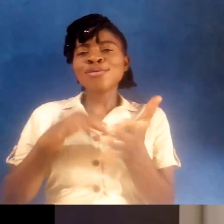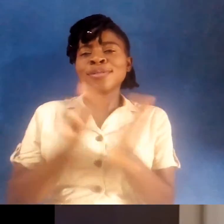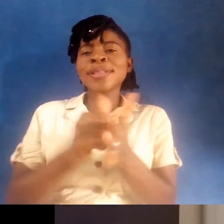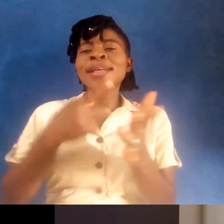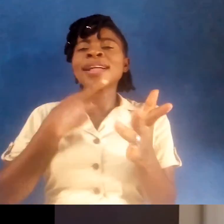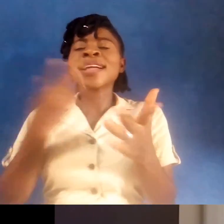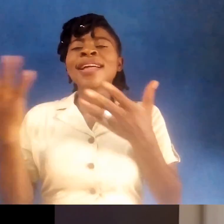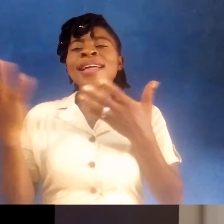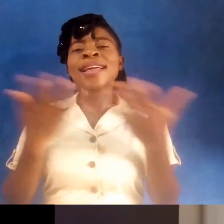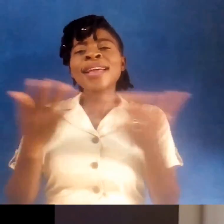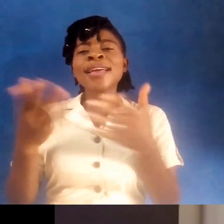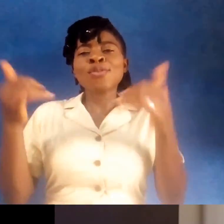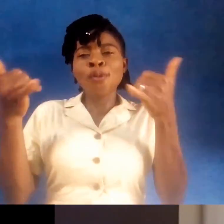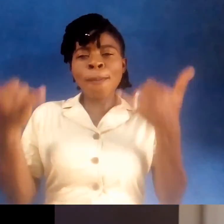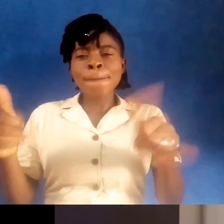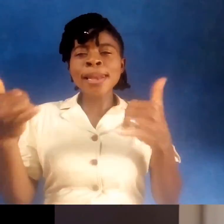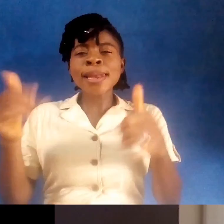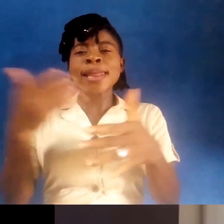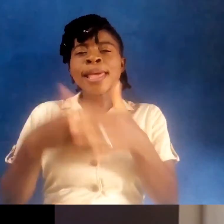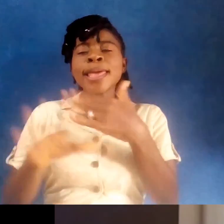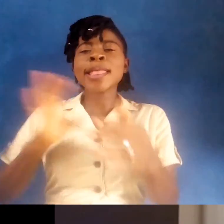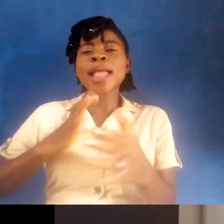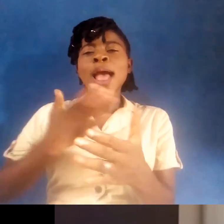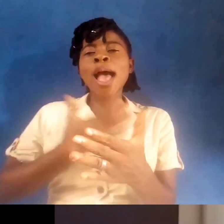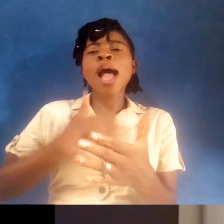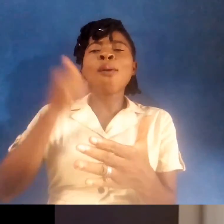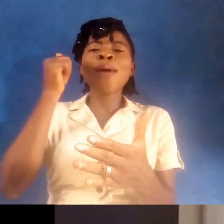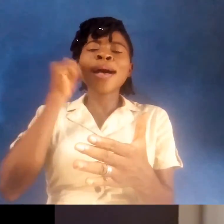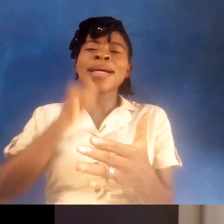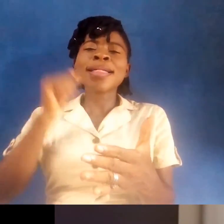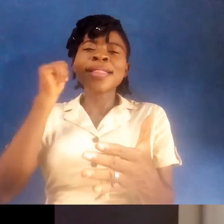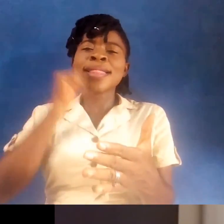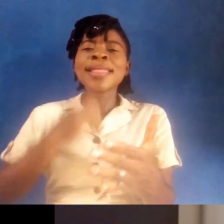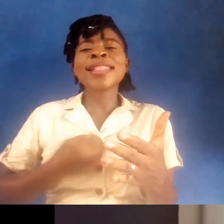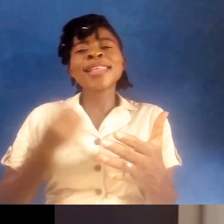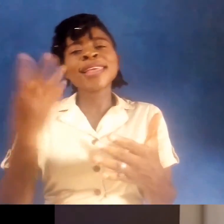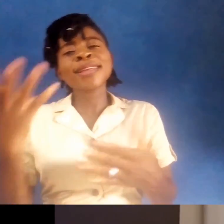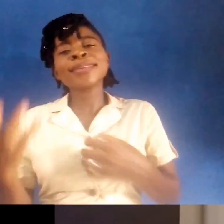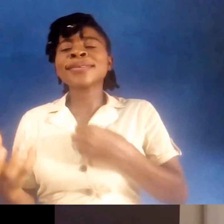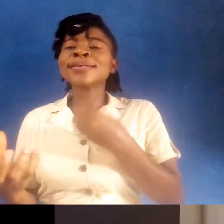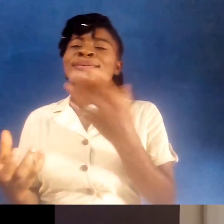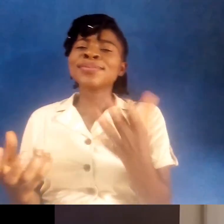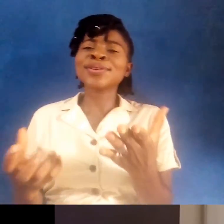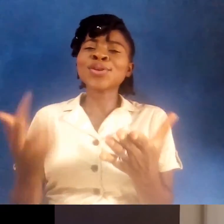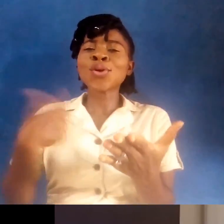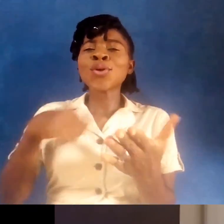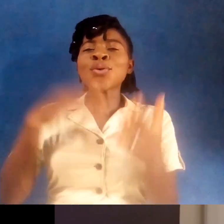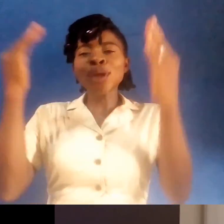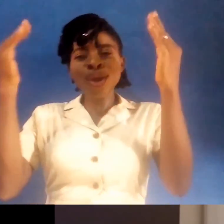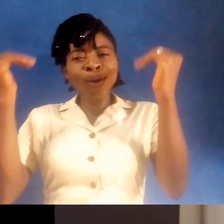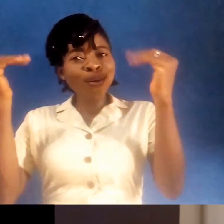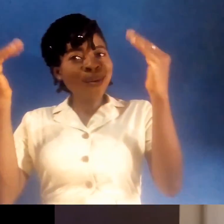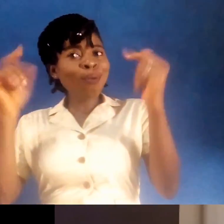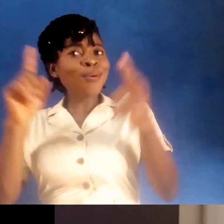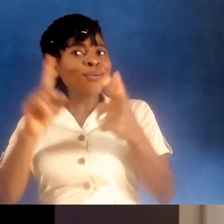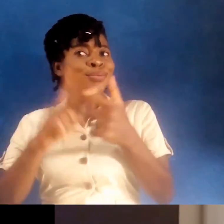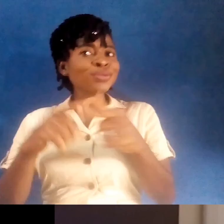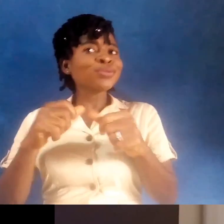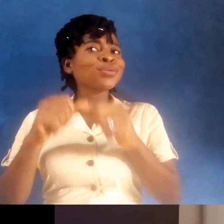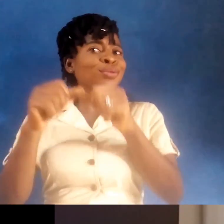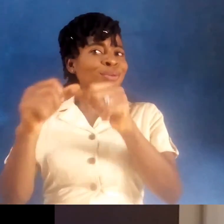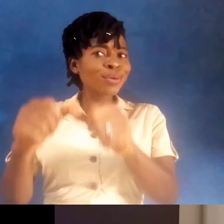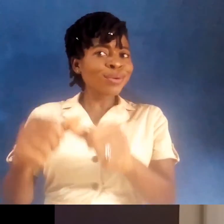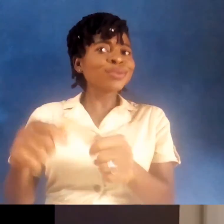that gestures, seem to play in our daily expressions. All right. We hope to